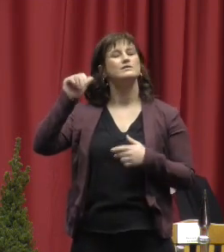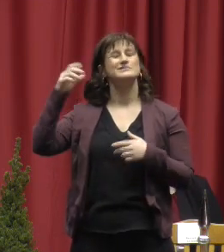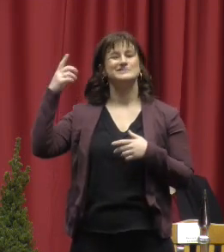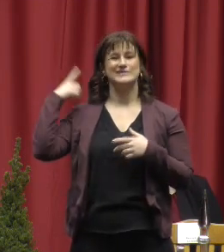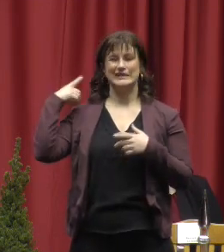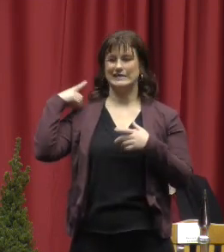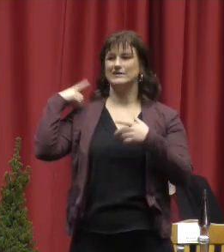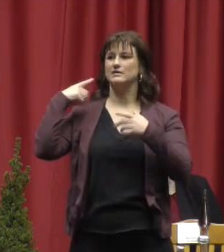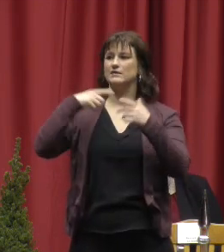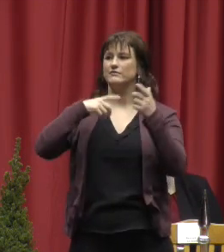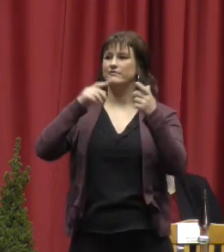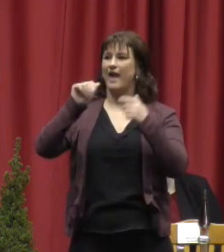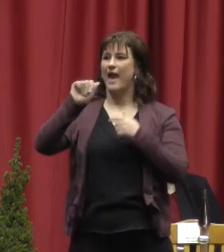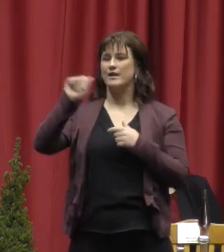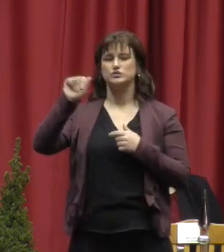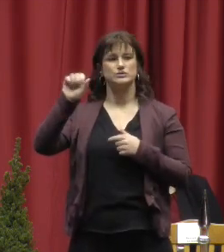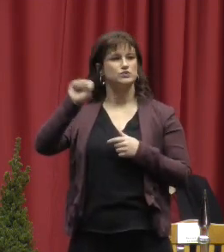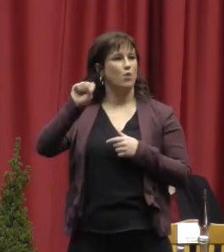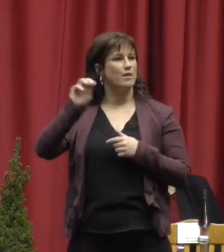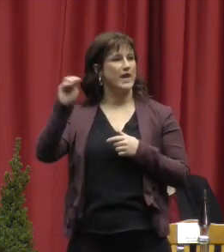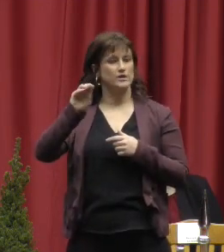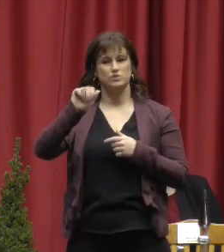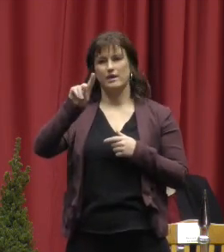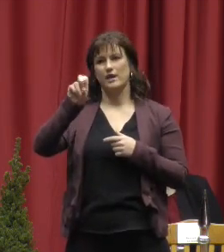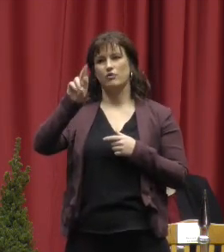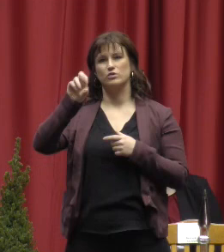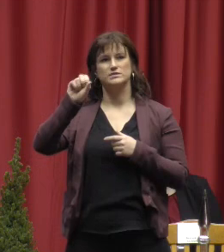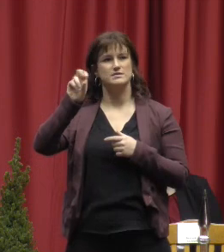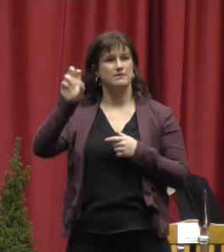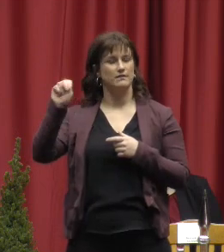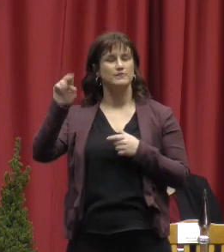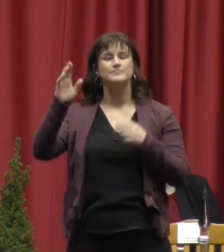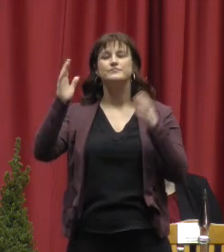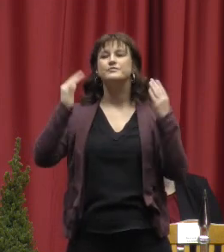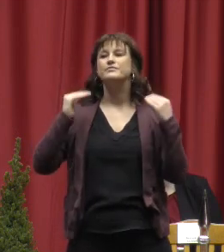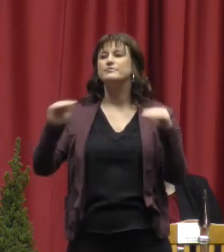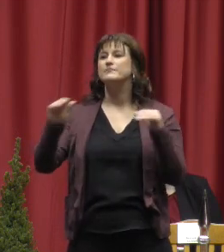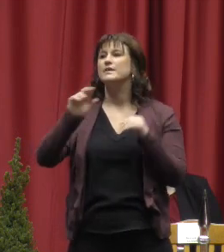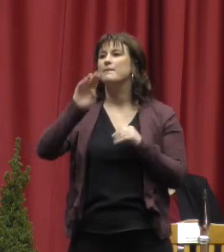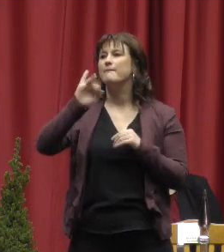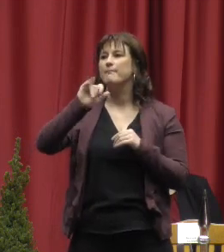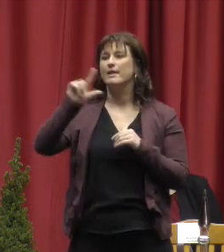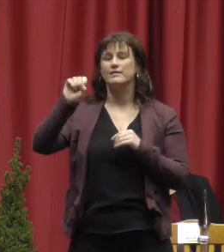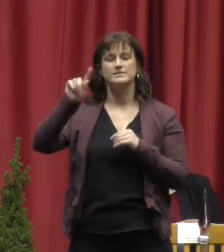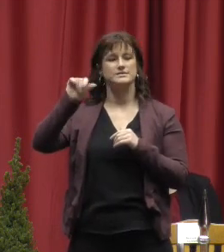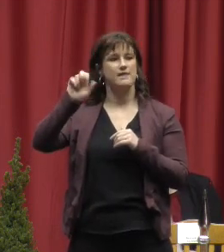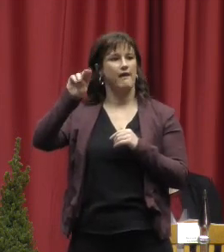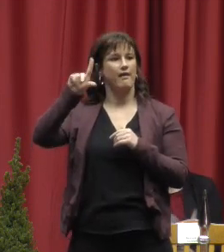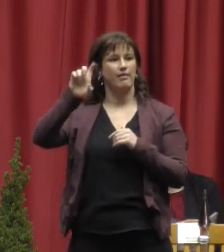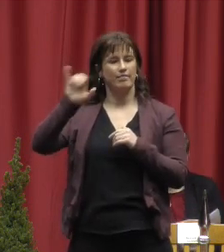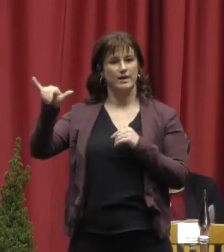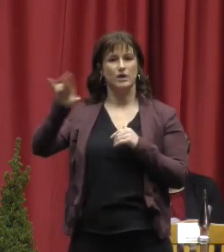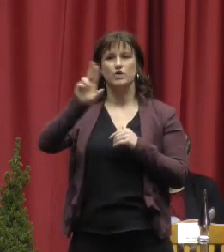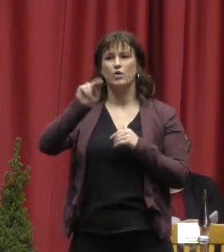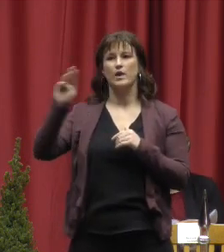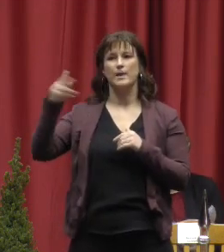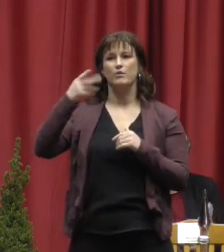of Management. Bill Stanley, UNM Associate Provost for Faculty